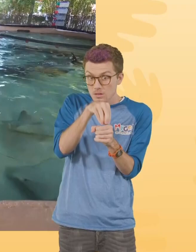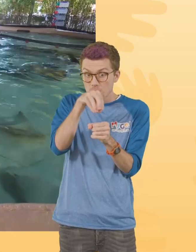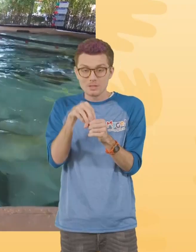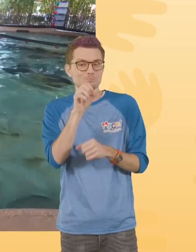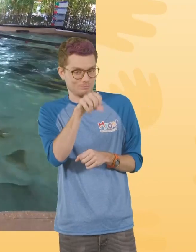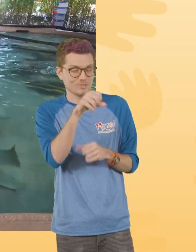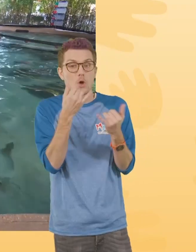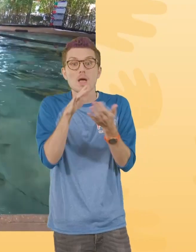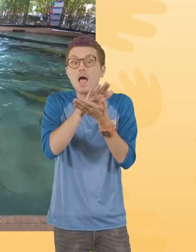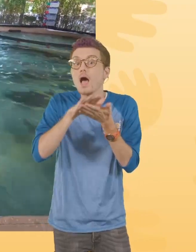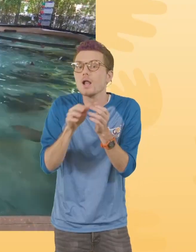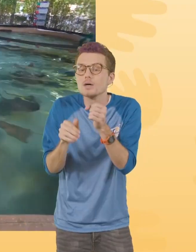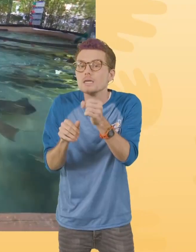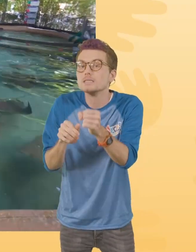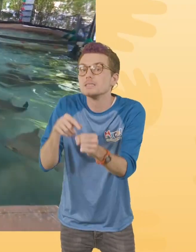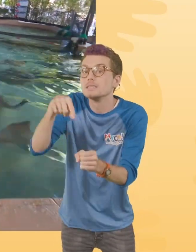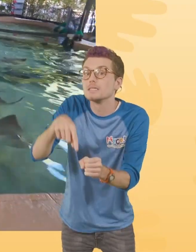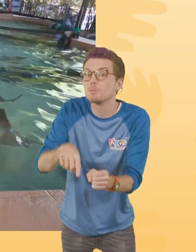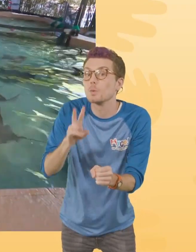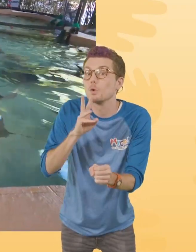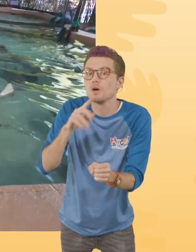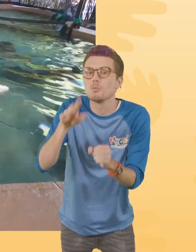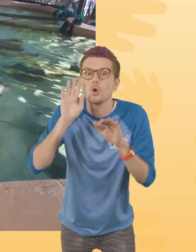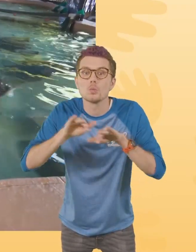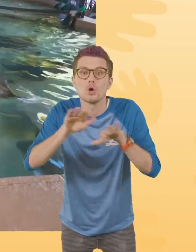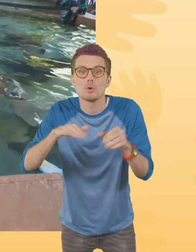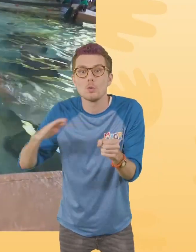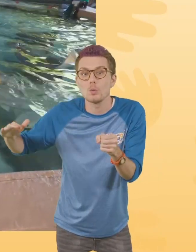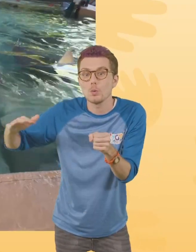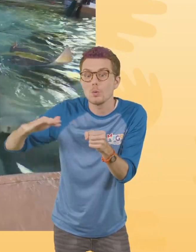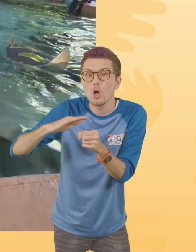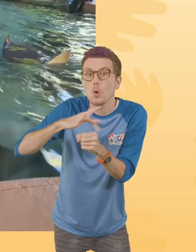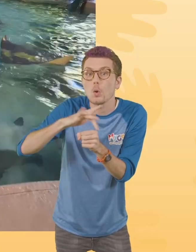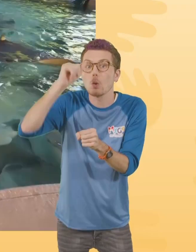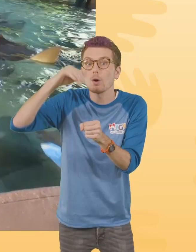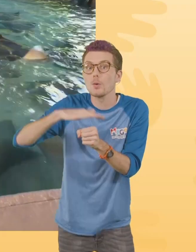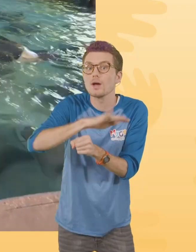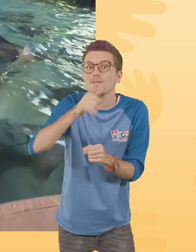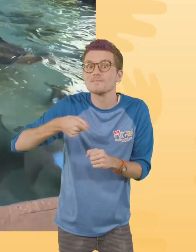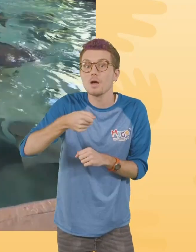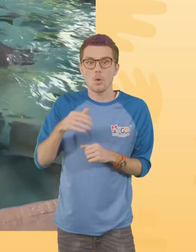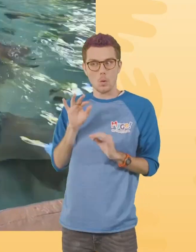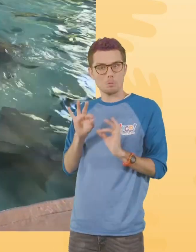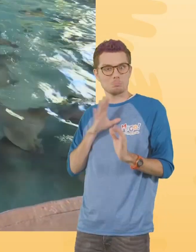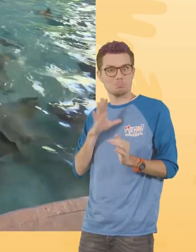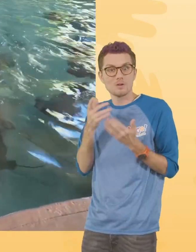it nice and deep into the water. They're gonna swim over your hand and they're gonna suck it out of your hand like a vacuum. Okay.